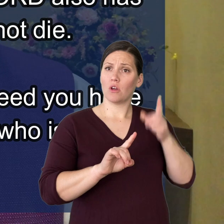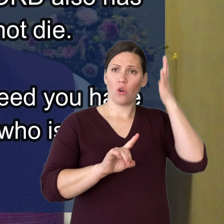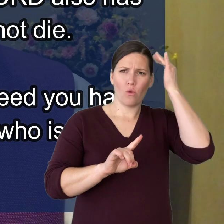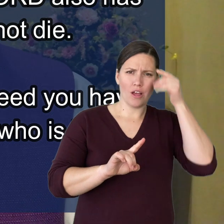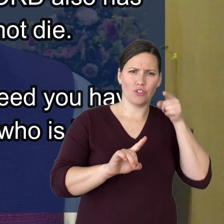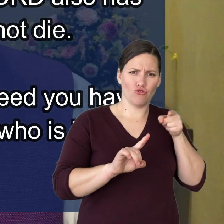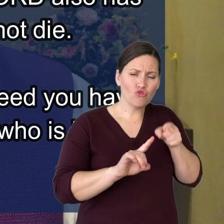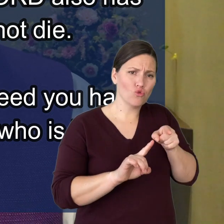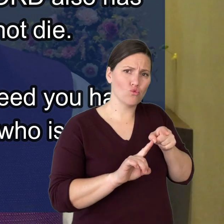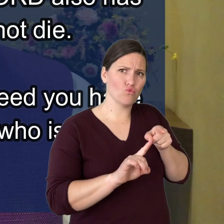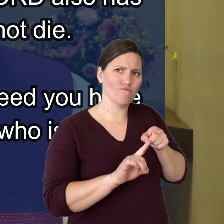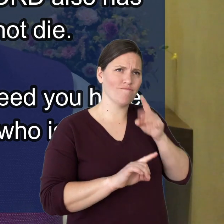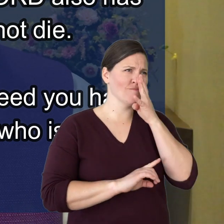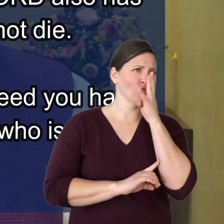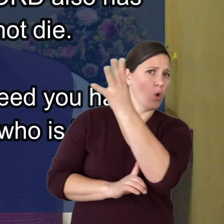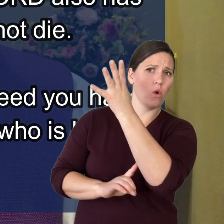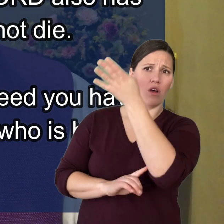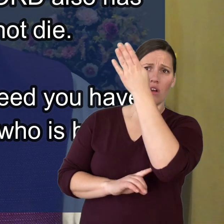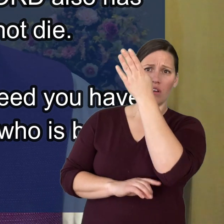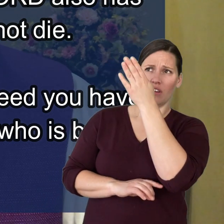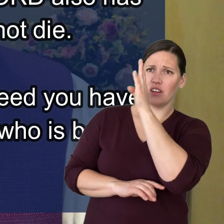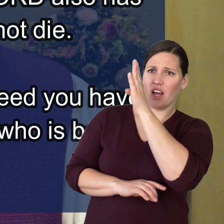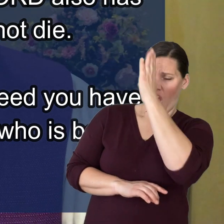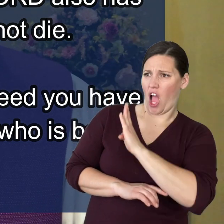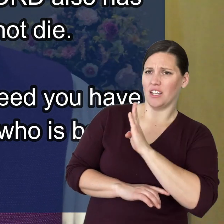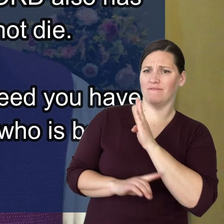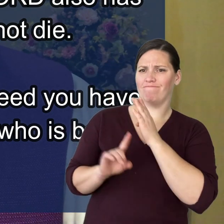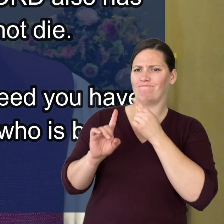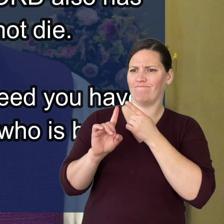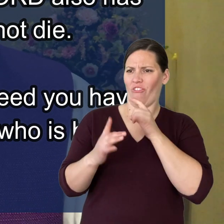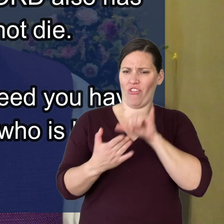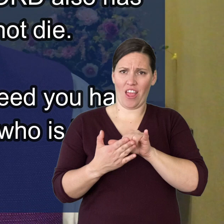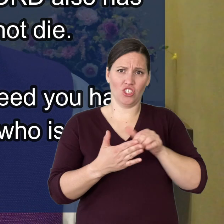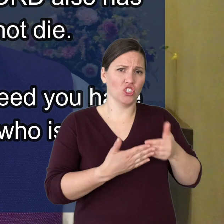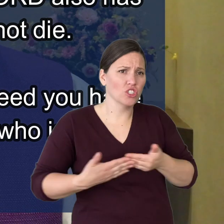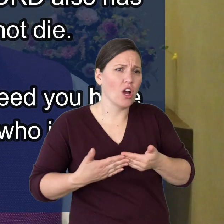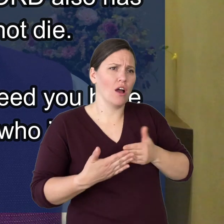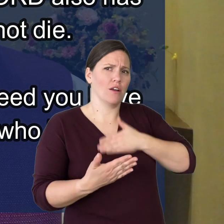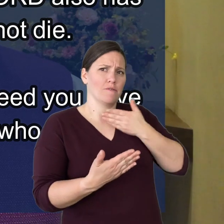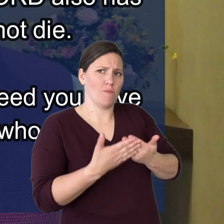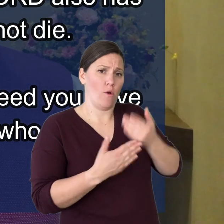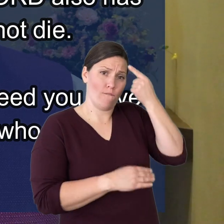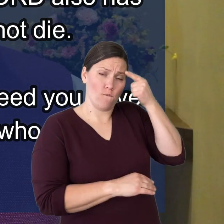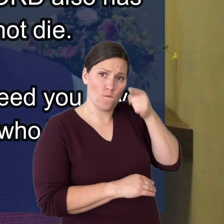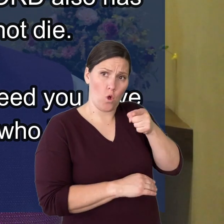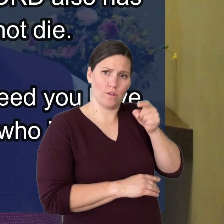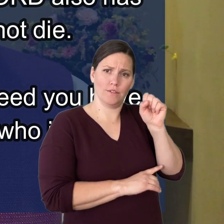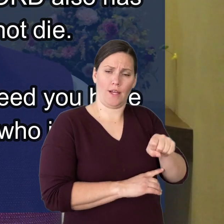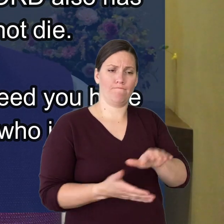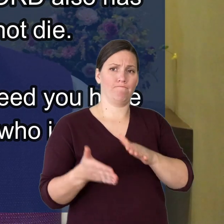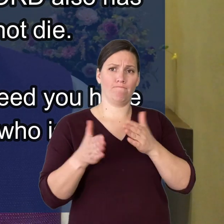Nevertheless, because by this deed you have utterly scorned the Lord, the child who is born to you shall